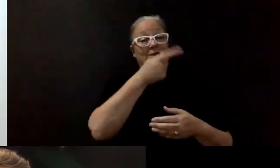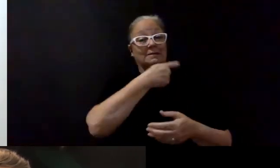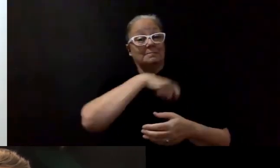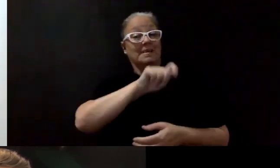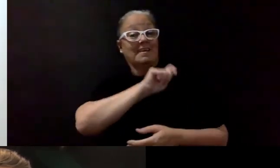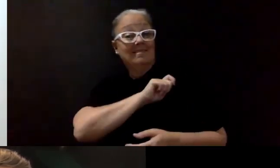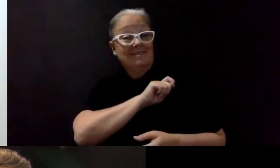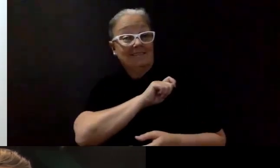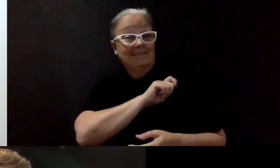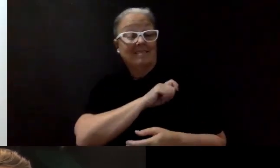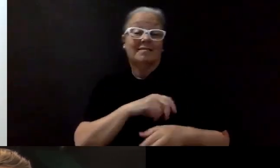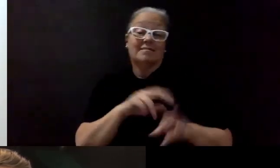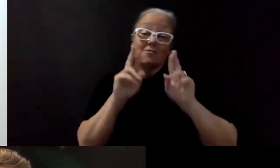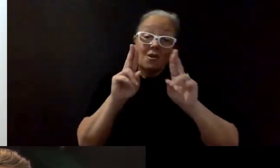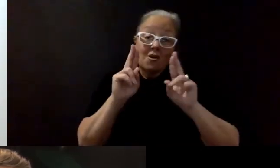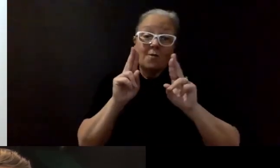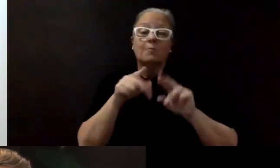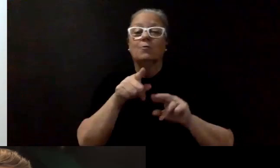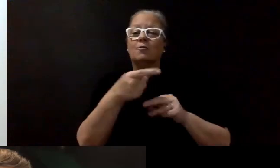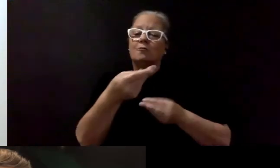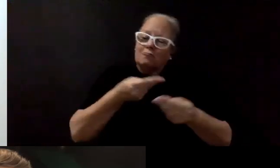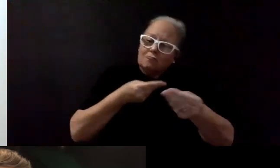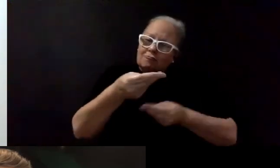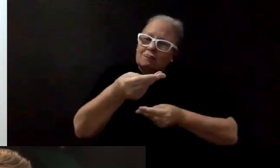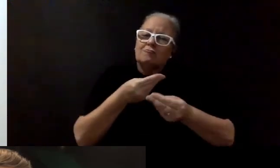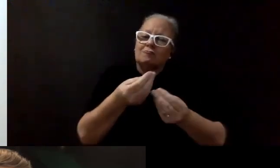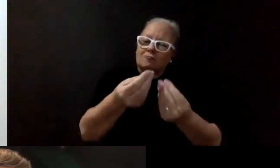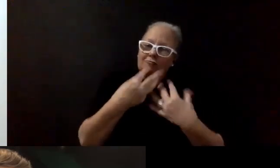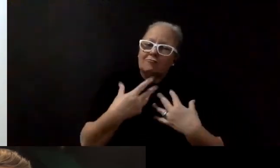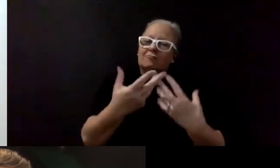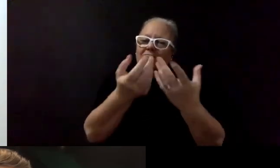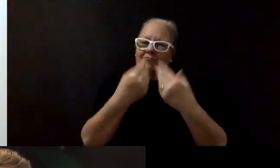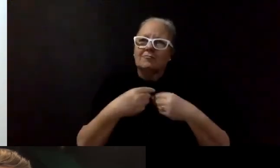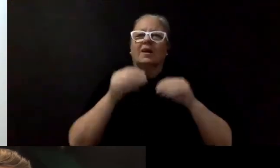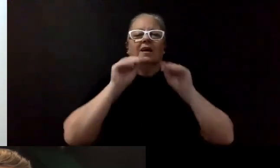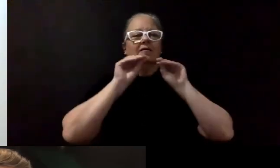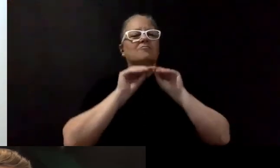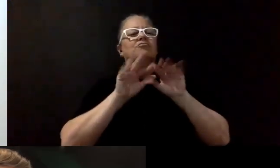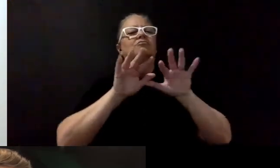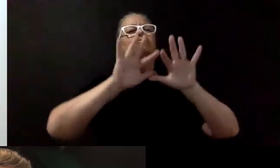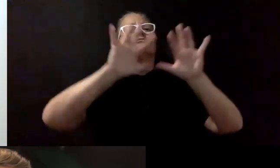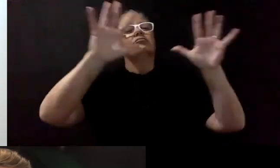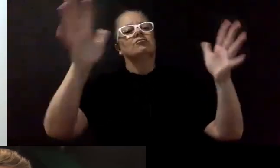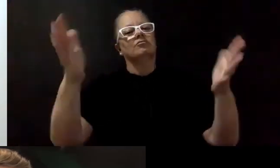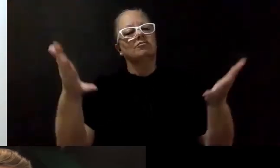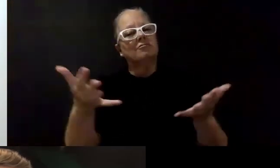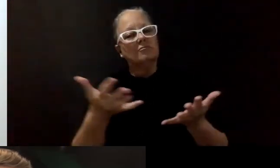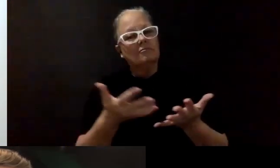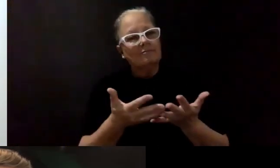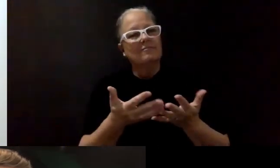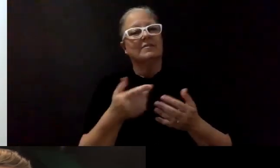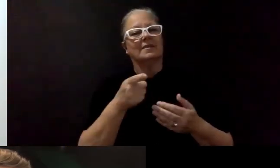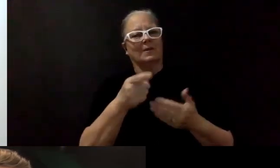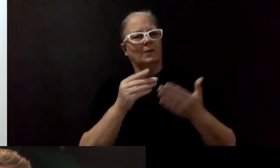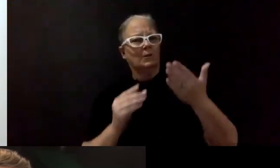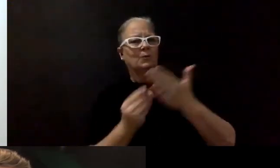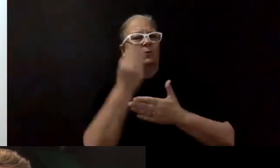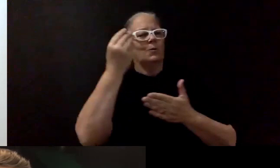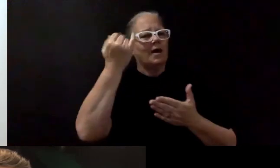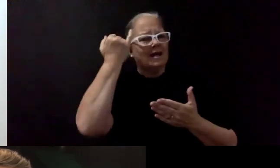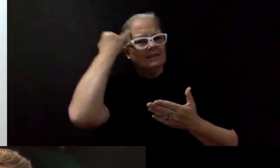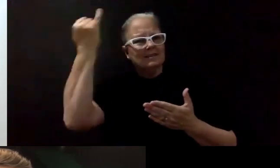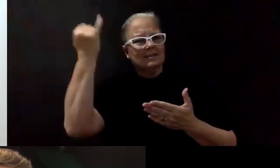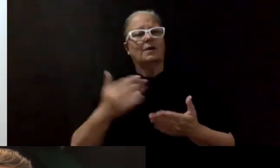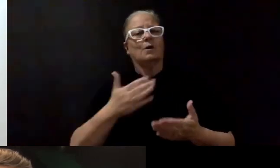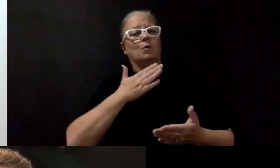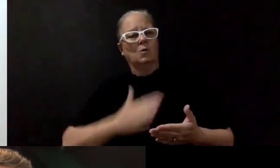to continue sharing and spreading these new concepts and strengthening bonds between